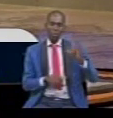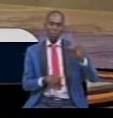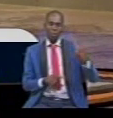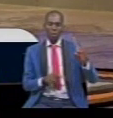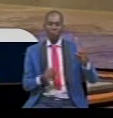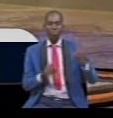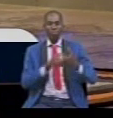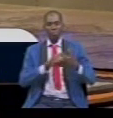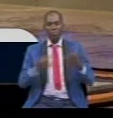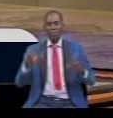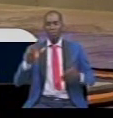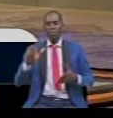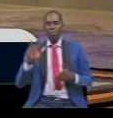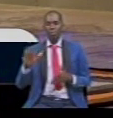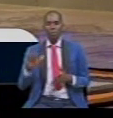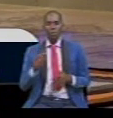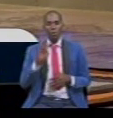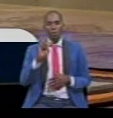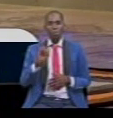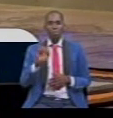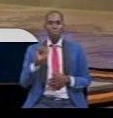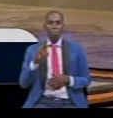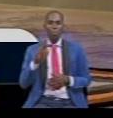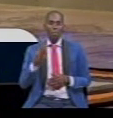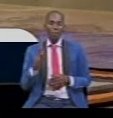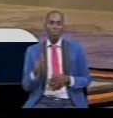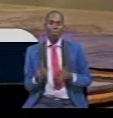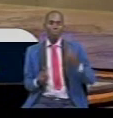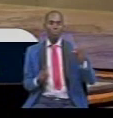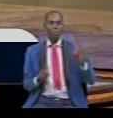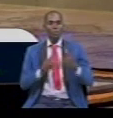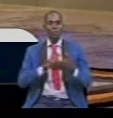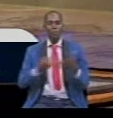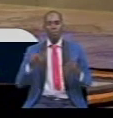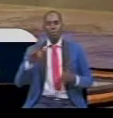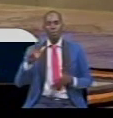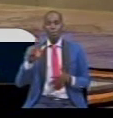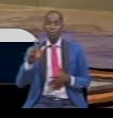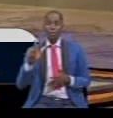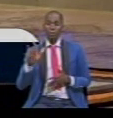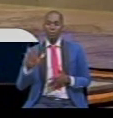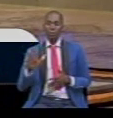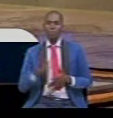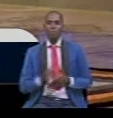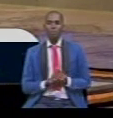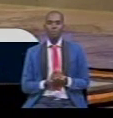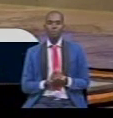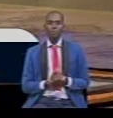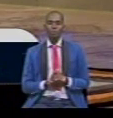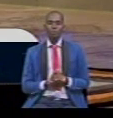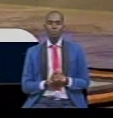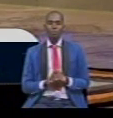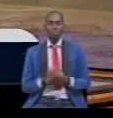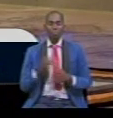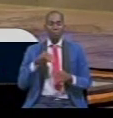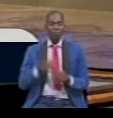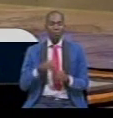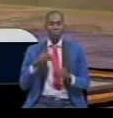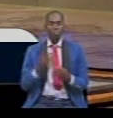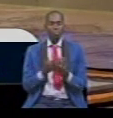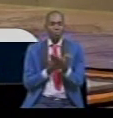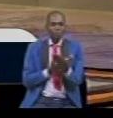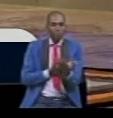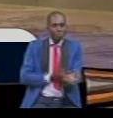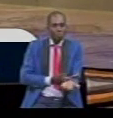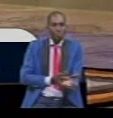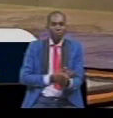35. Mark chapter 1, verse 35. And in the morning, rising